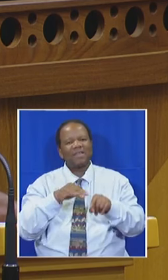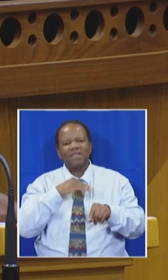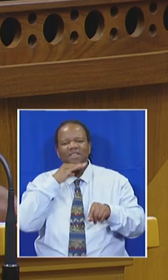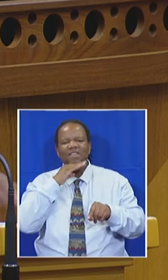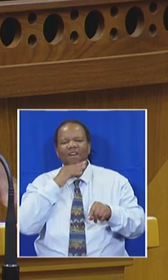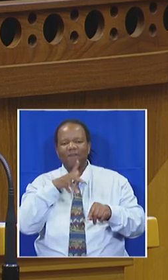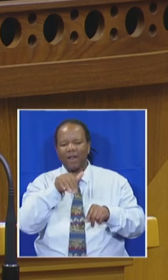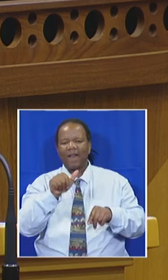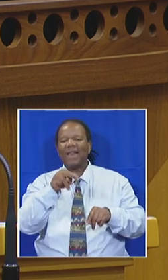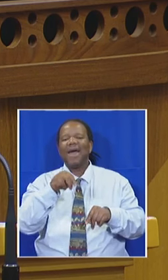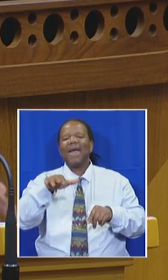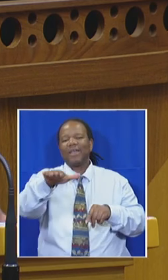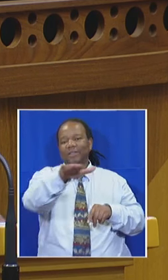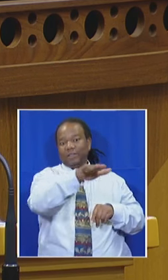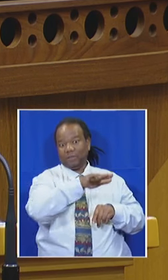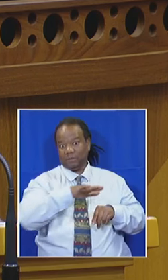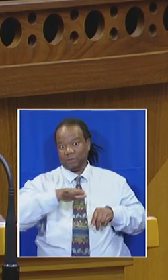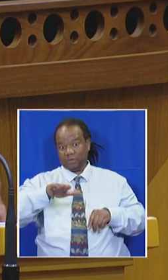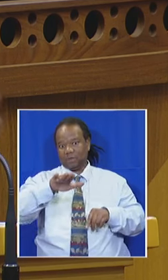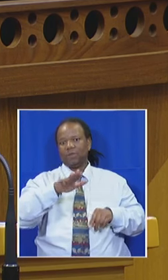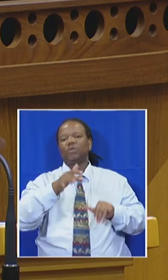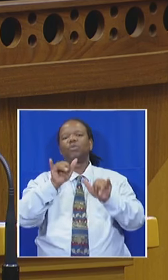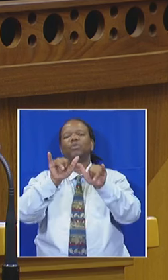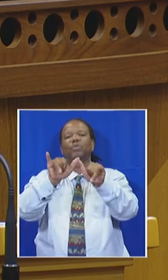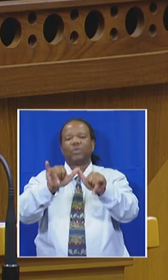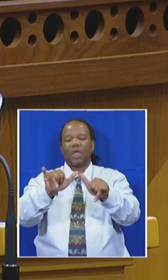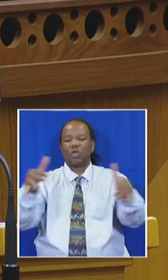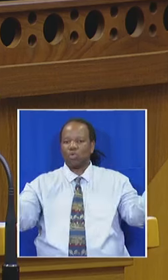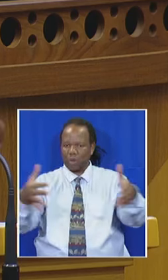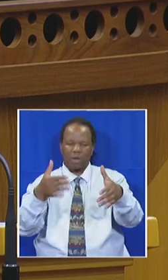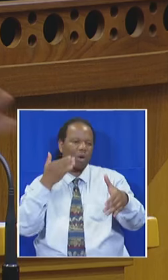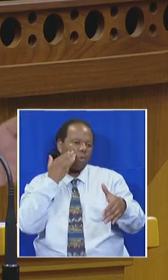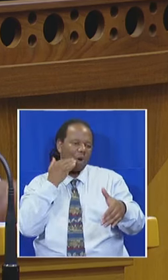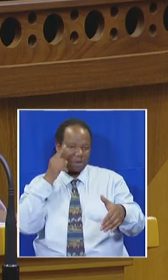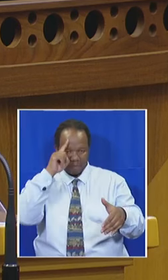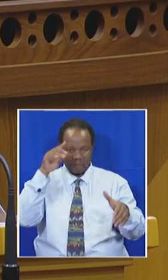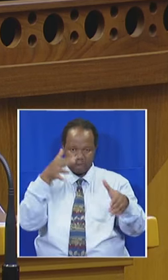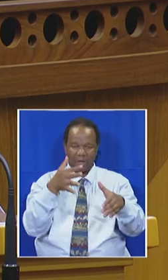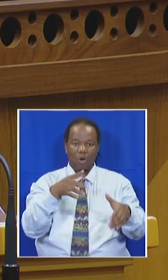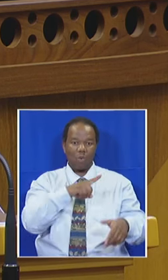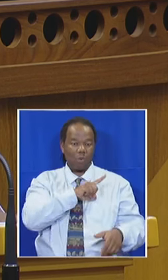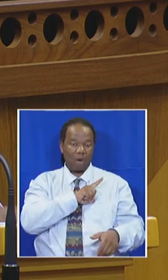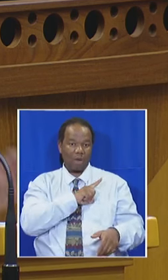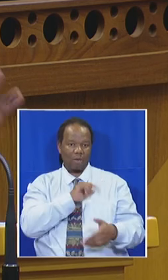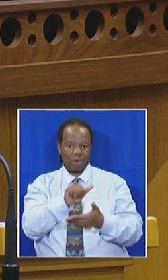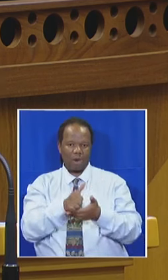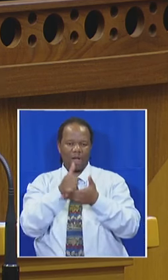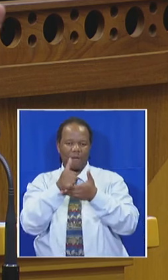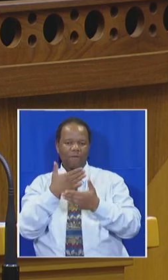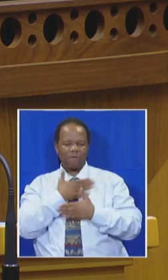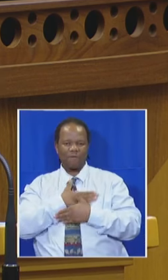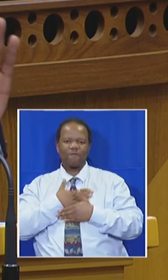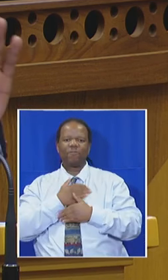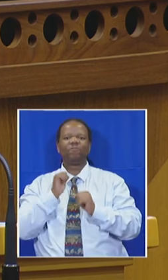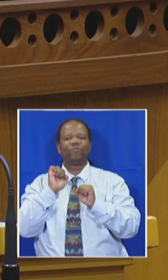together, to be able to feel that we are indeed citizens. So I just